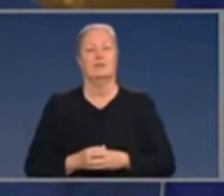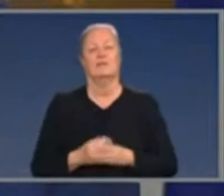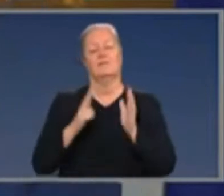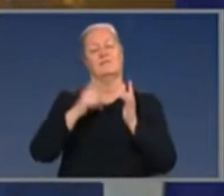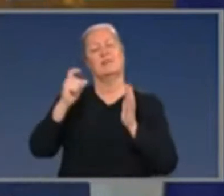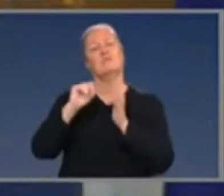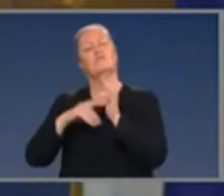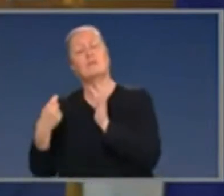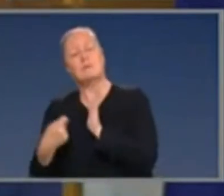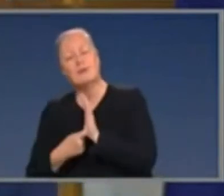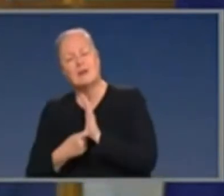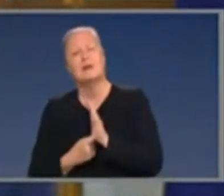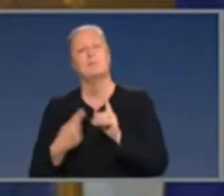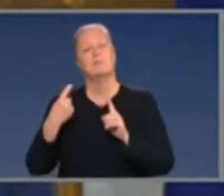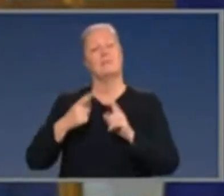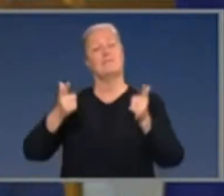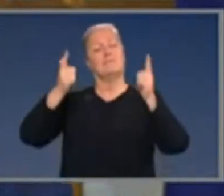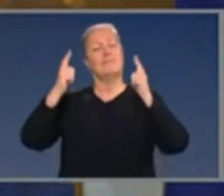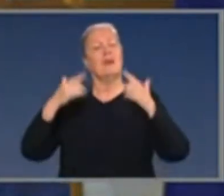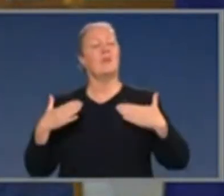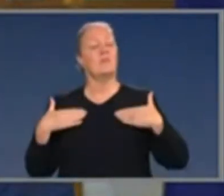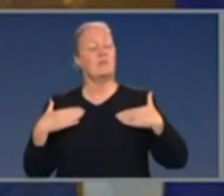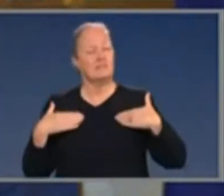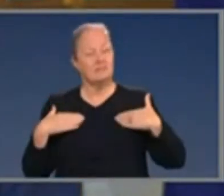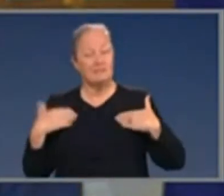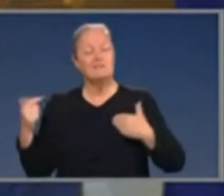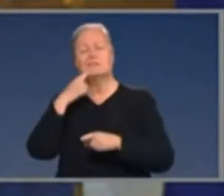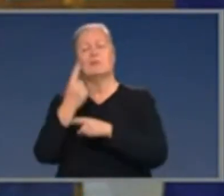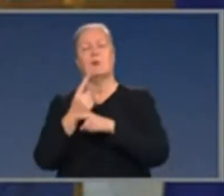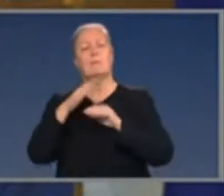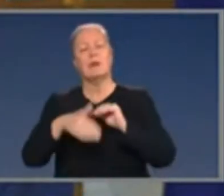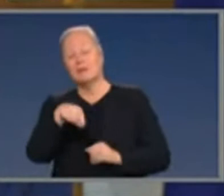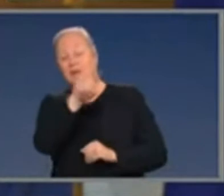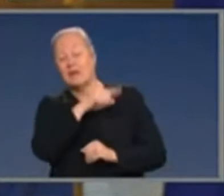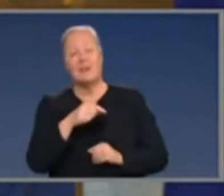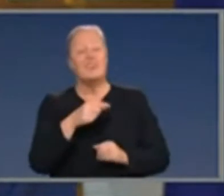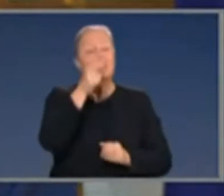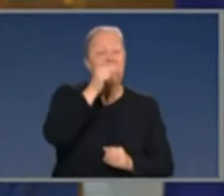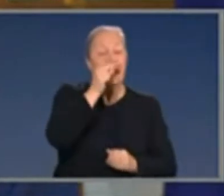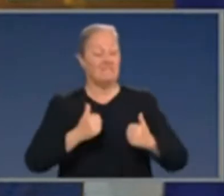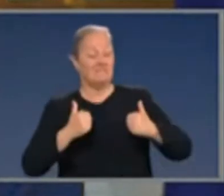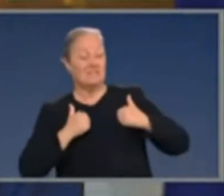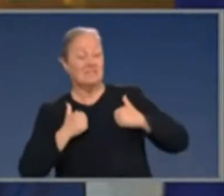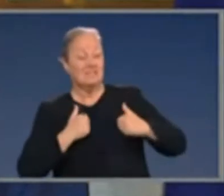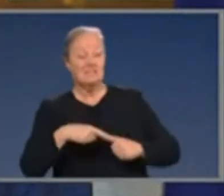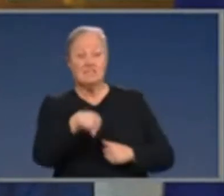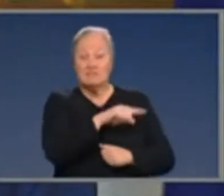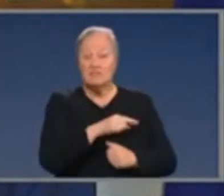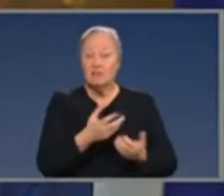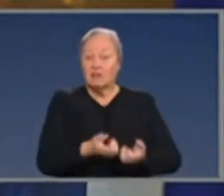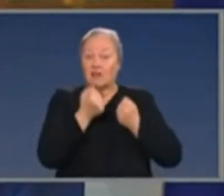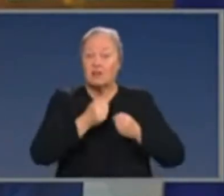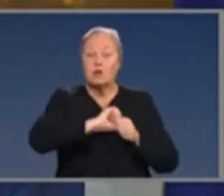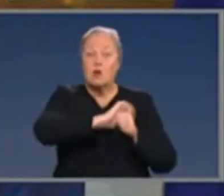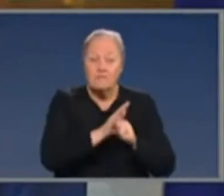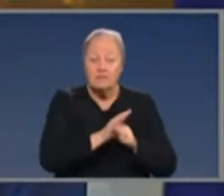Premier and the Chief Health Officer there talk to those younger and fitter people who aren't sick, who are spreading this virus in the